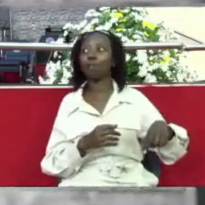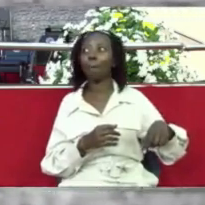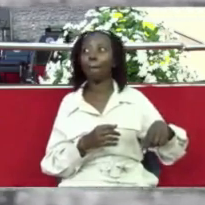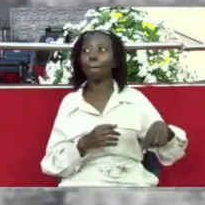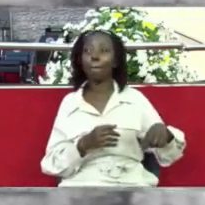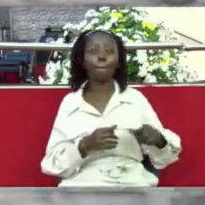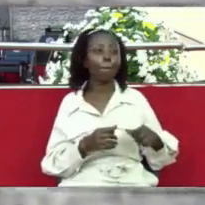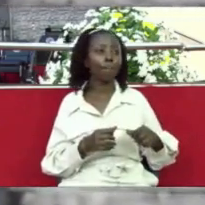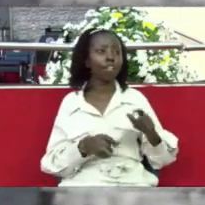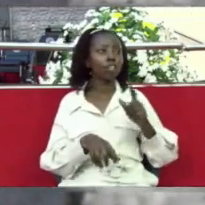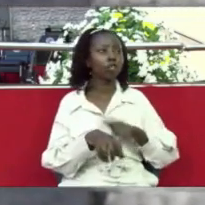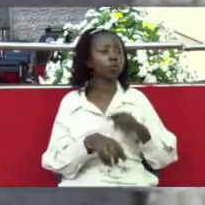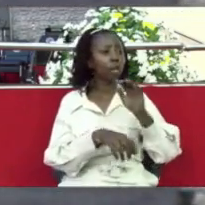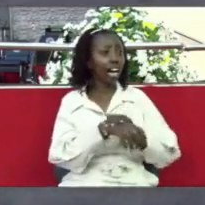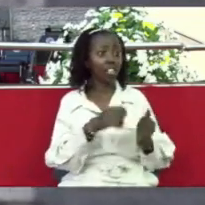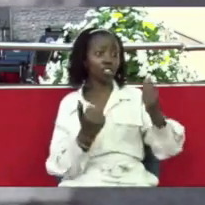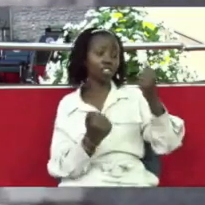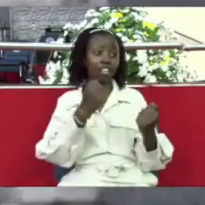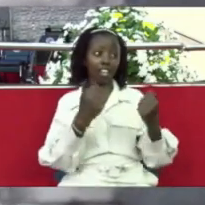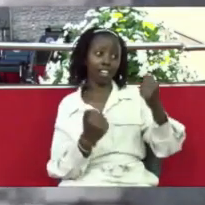to get a Mercedes one day,